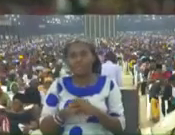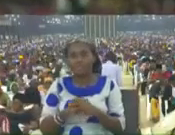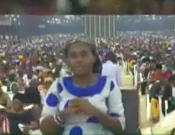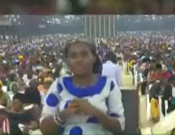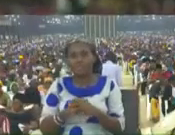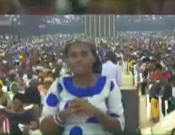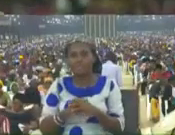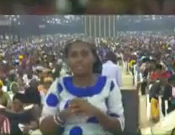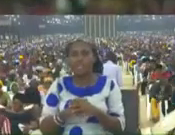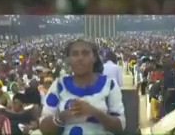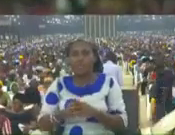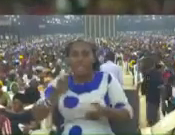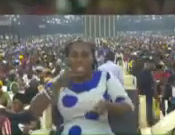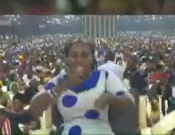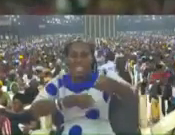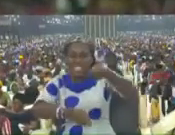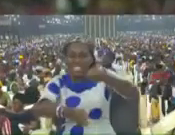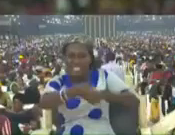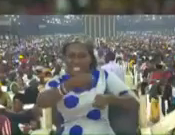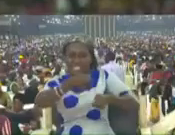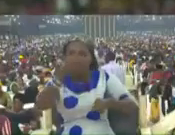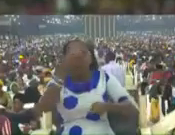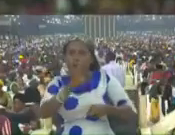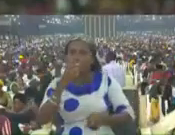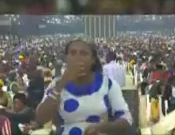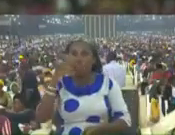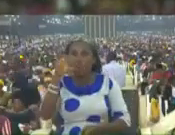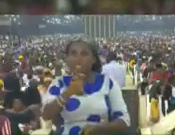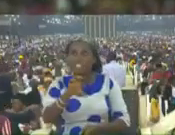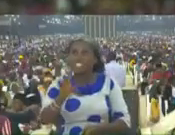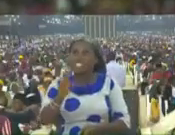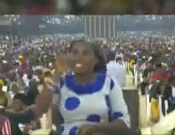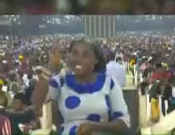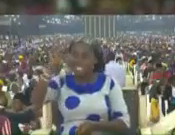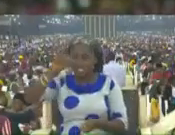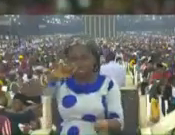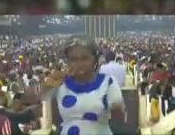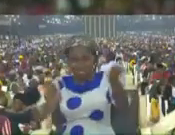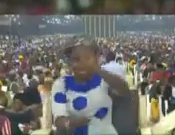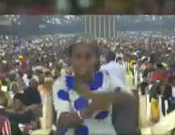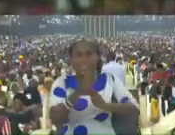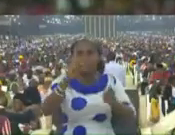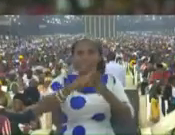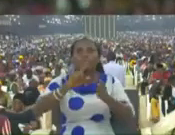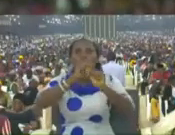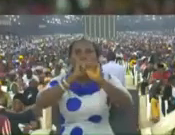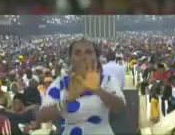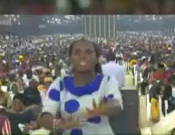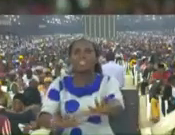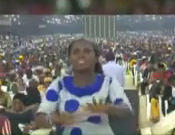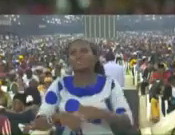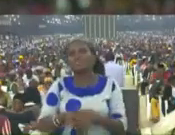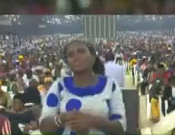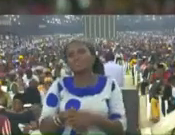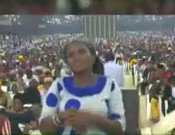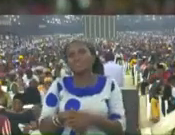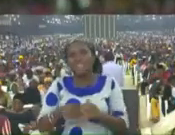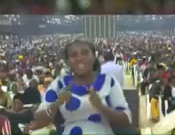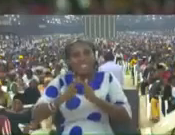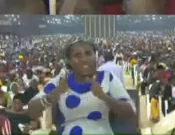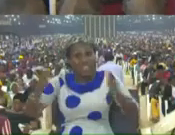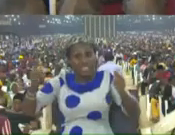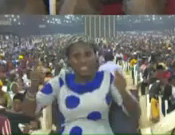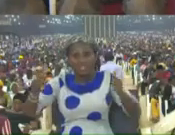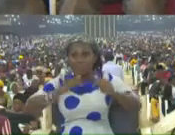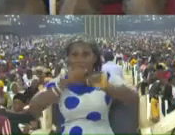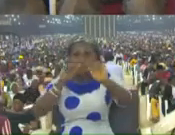And instead of the curse, I replace it with a blessing. The greatest blessing of all.